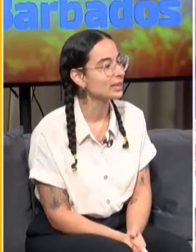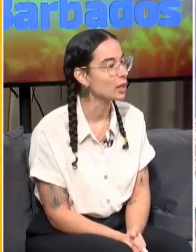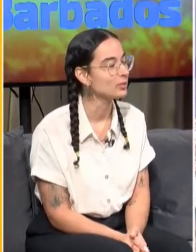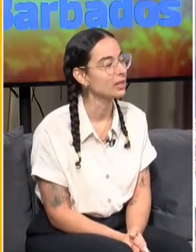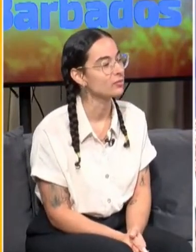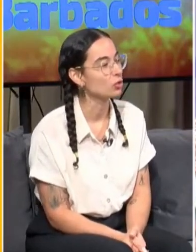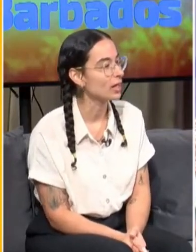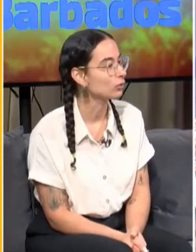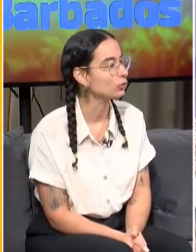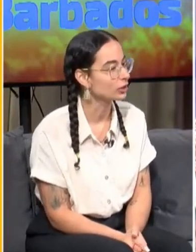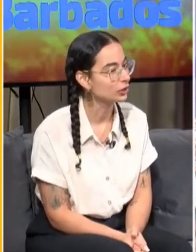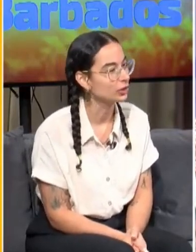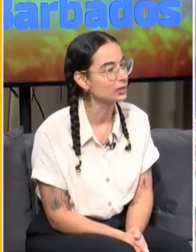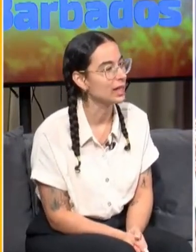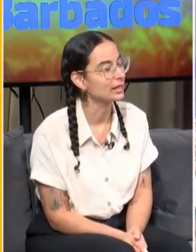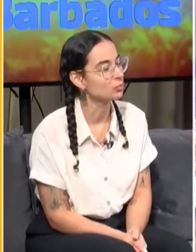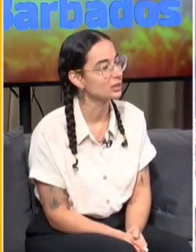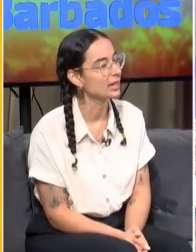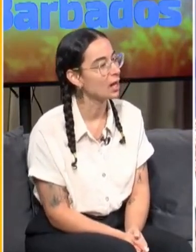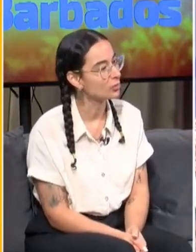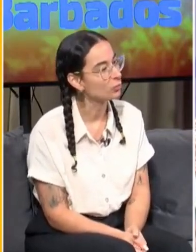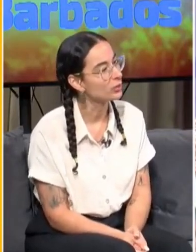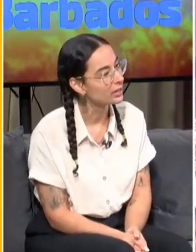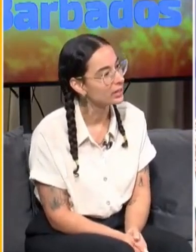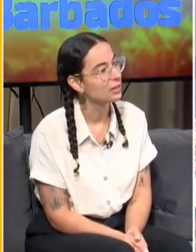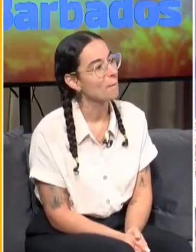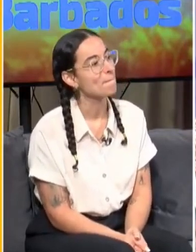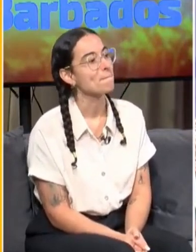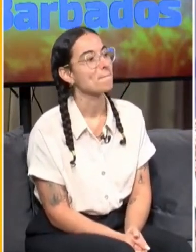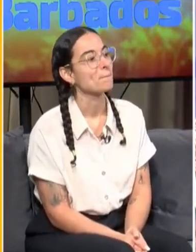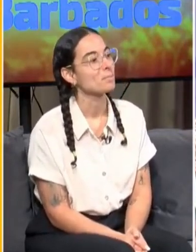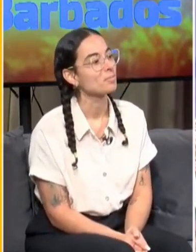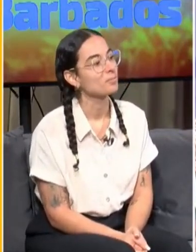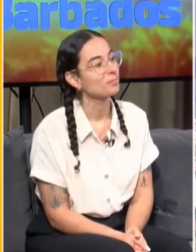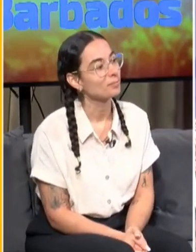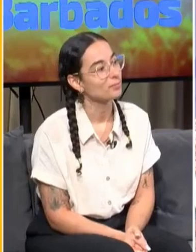clear types of grammatical structures that typically happen with